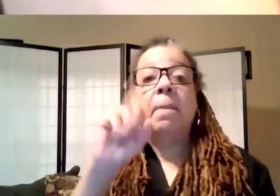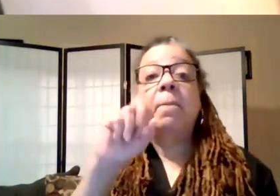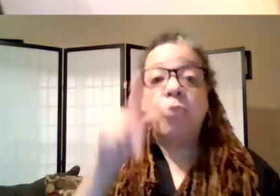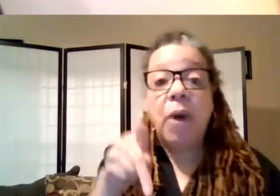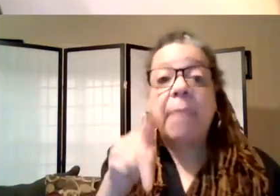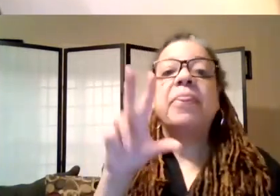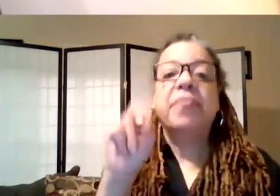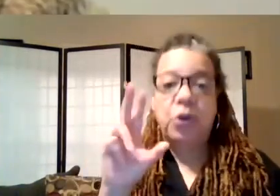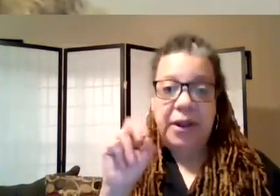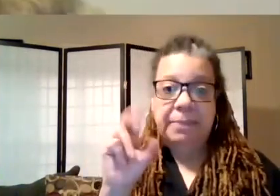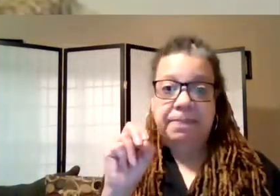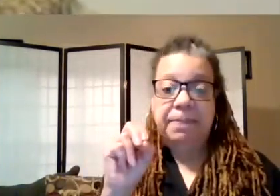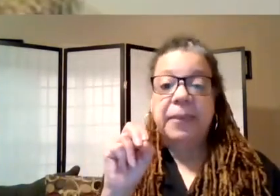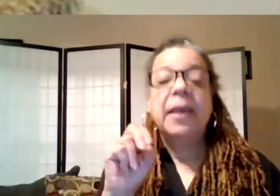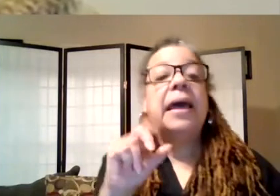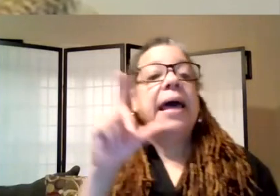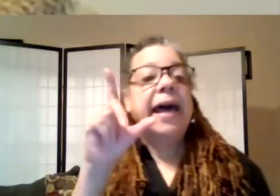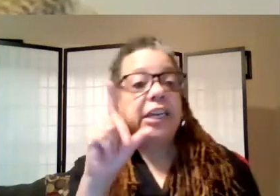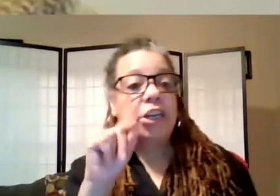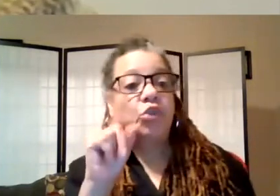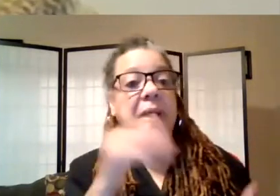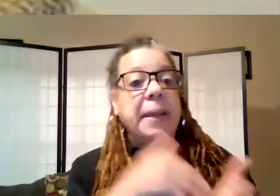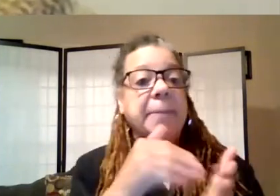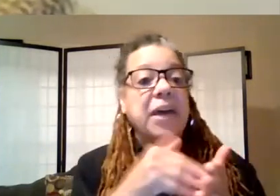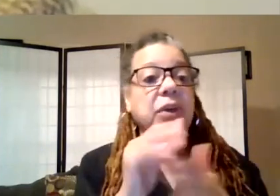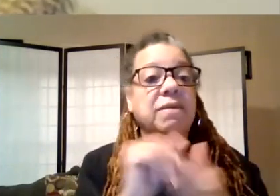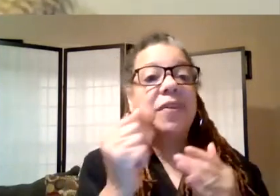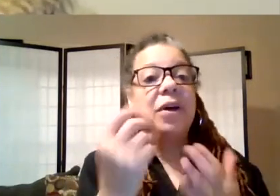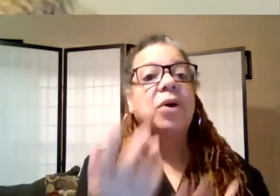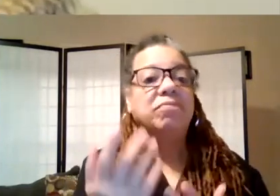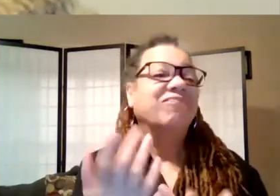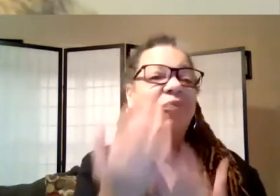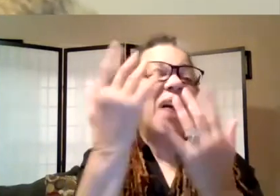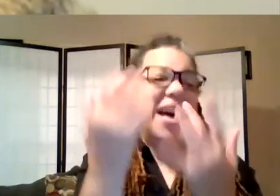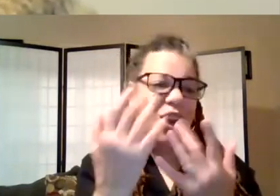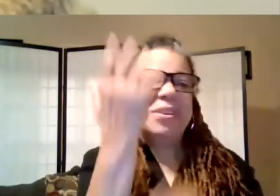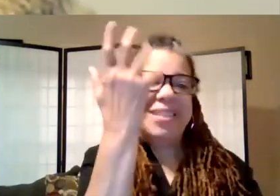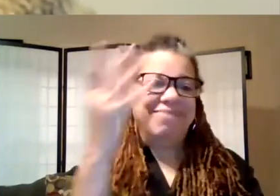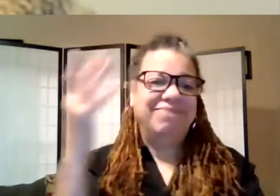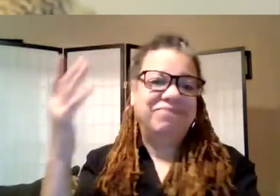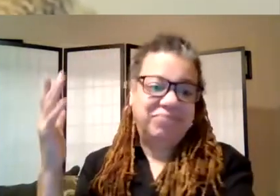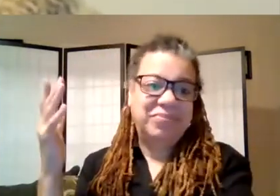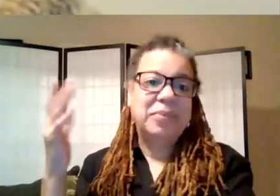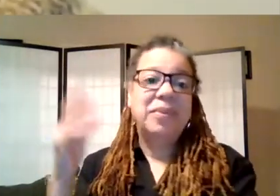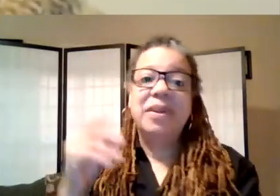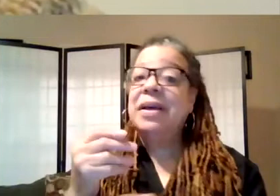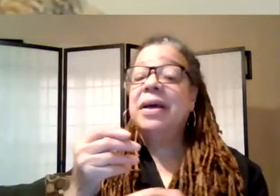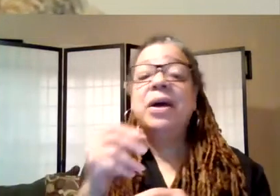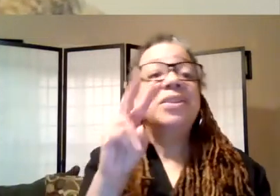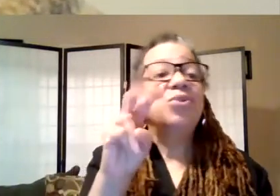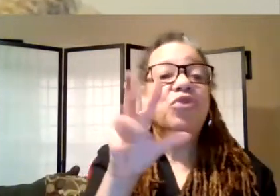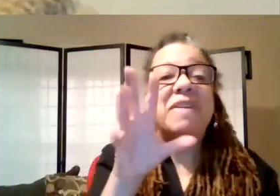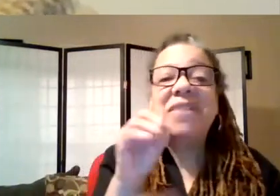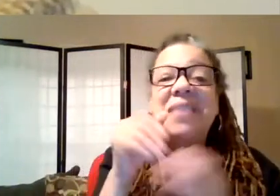Also 20 billion goes to combat catastrophic wildfires as well and to reduce the cost. Last year alone, we spent $250 million